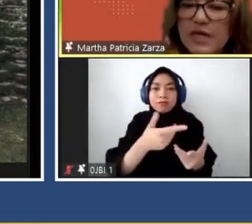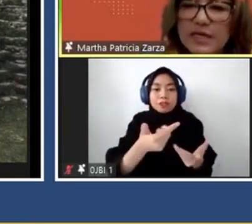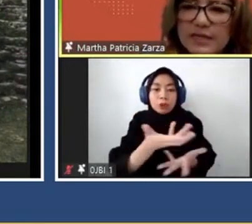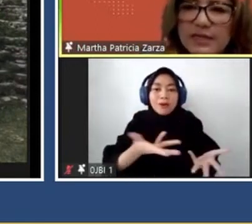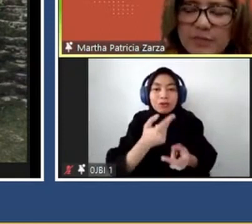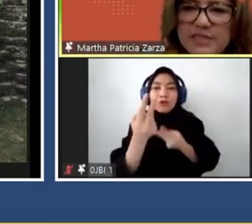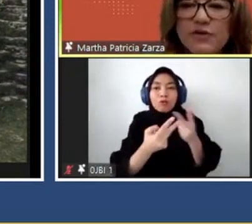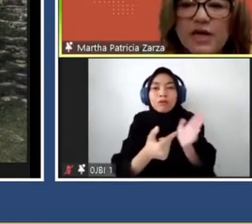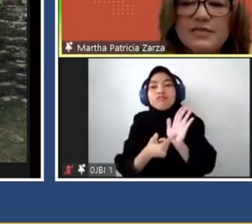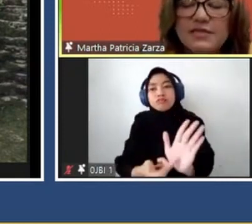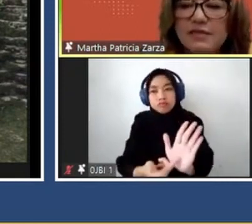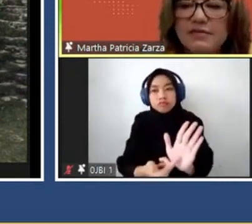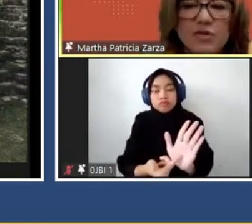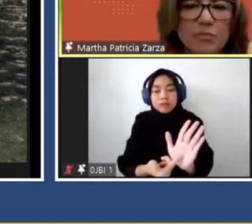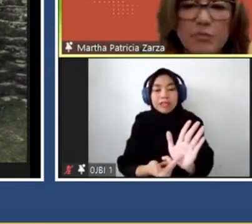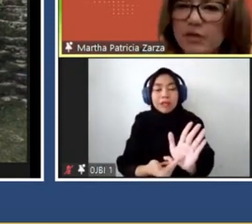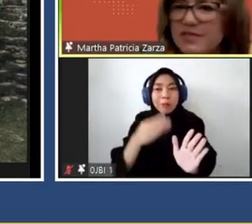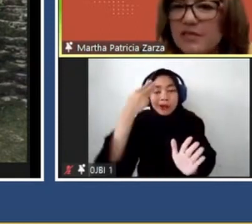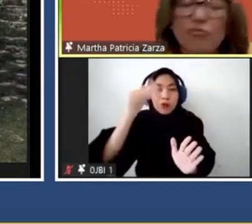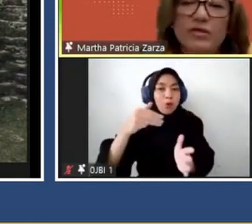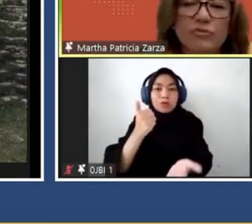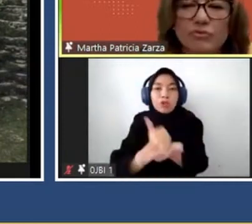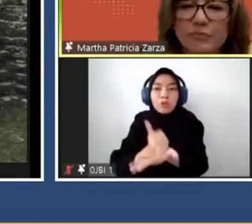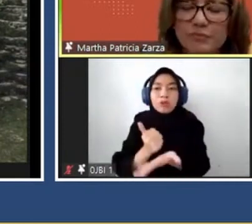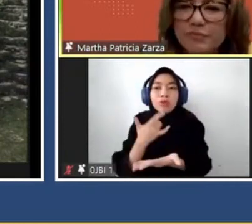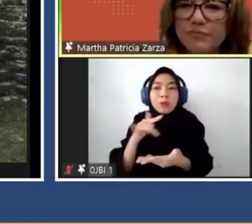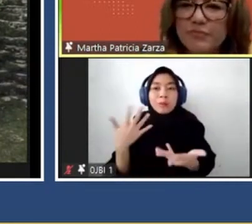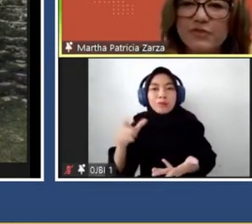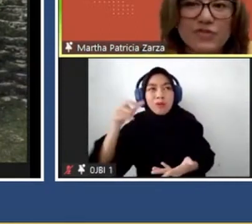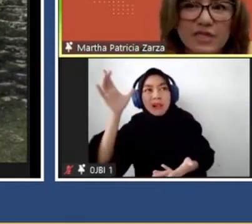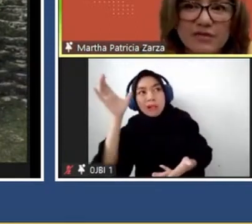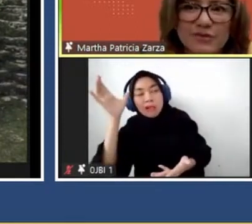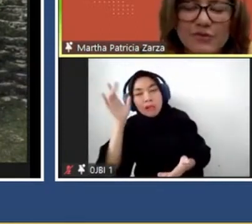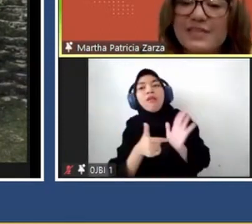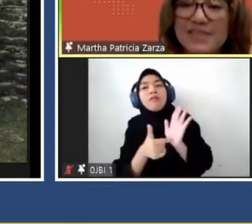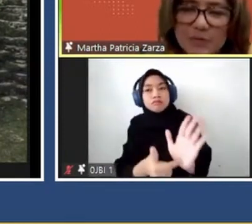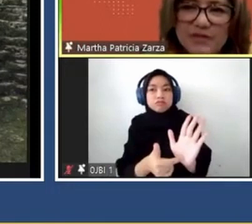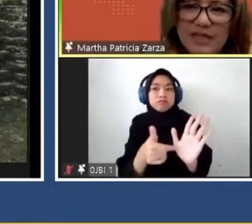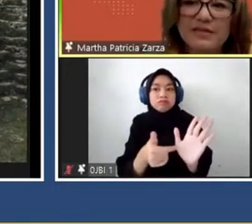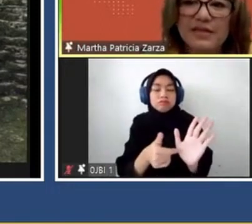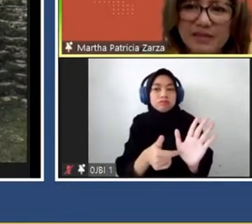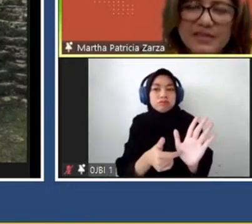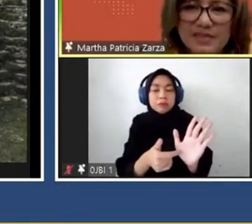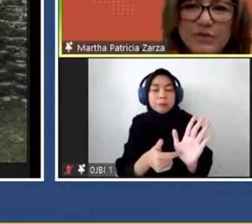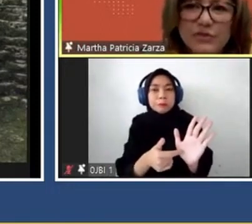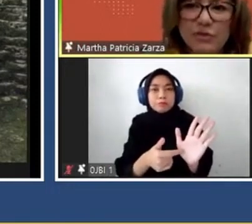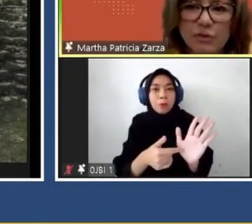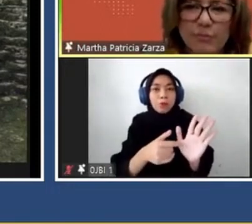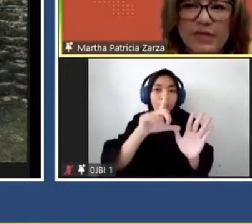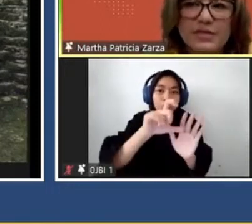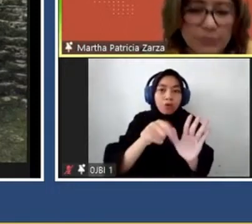this reality that Mexico has, and some people doesn't want to see or to accept that this